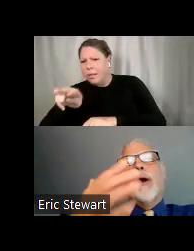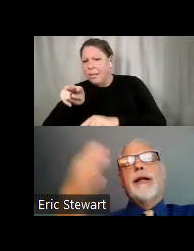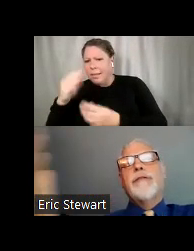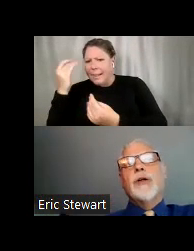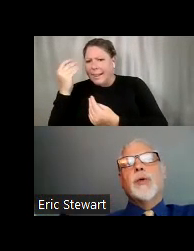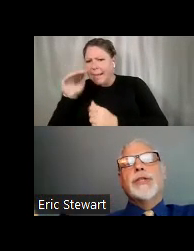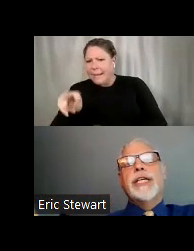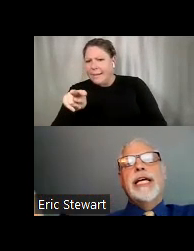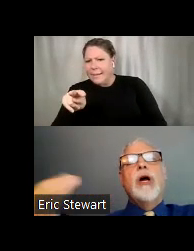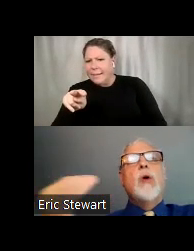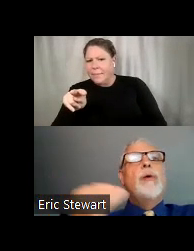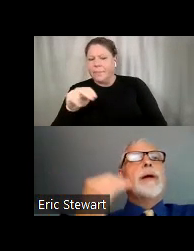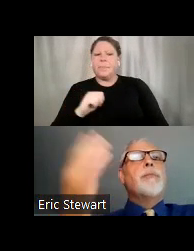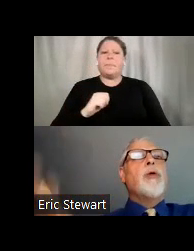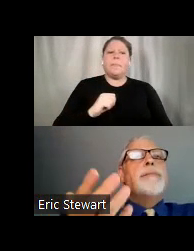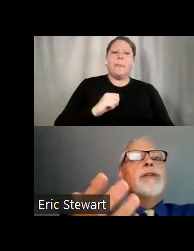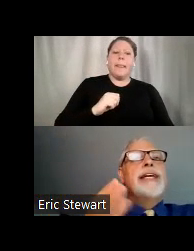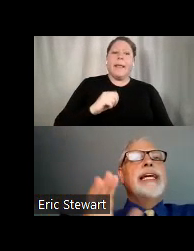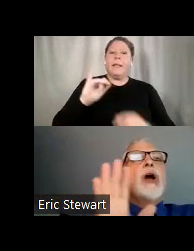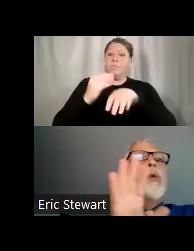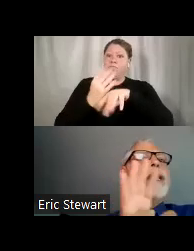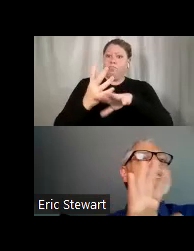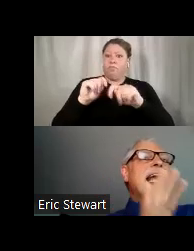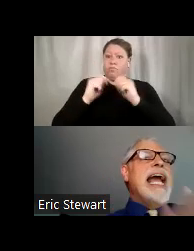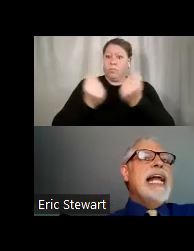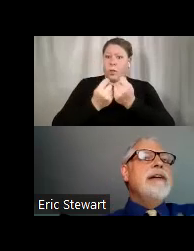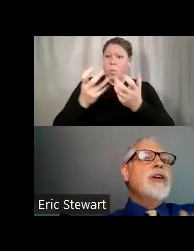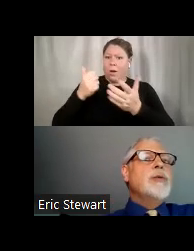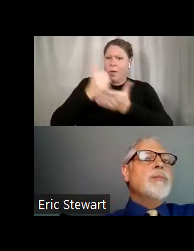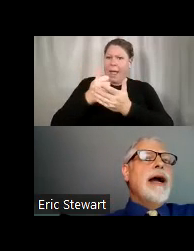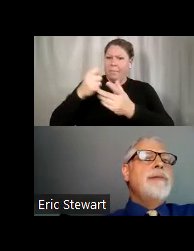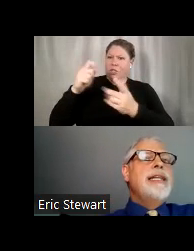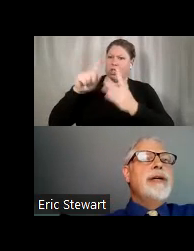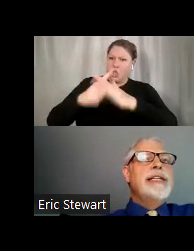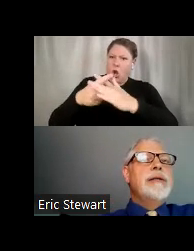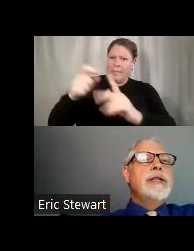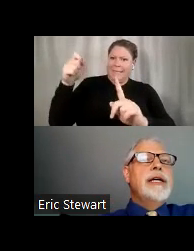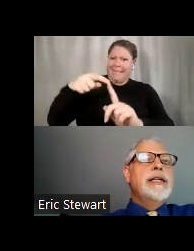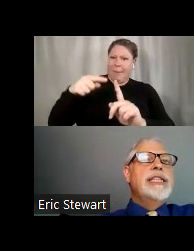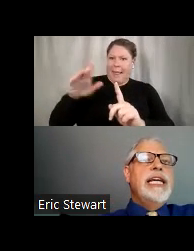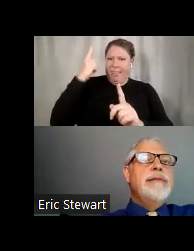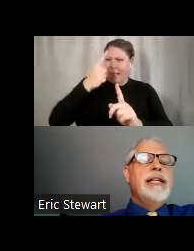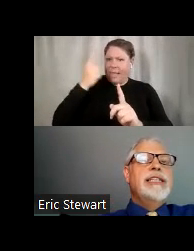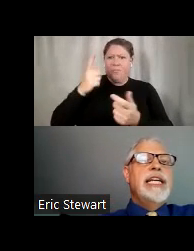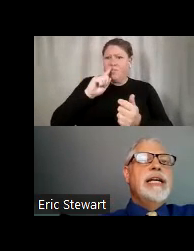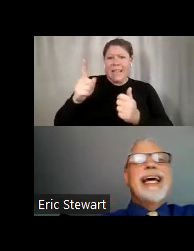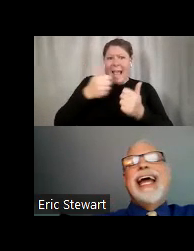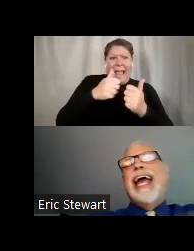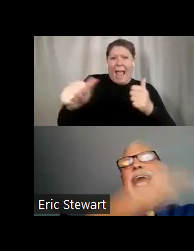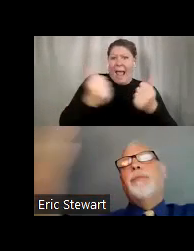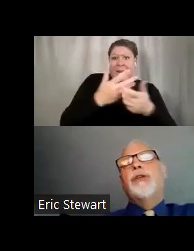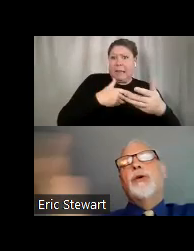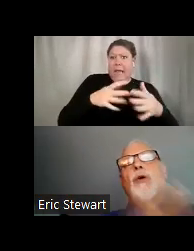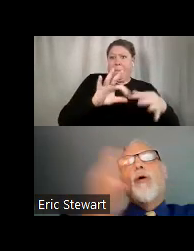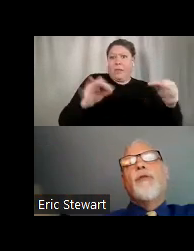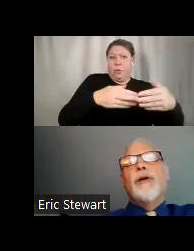we're working on a virtual team, we want to prime their thinking. We can take any of those priming that we did in teams